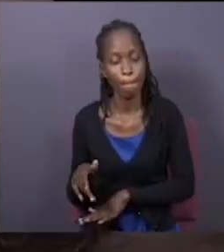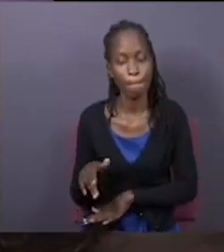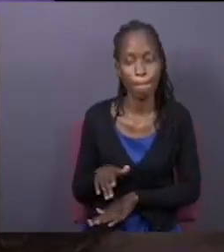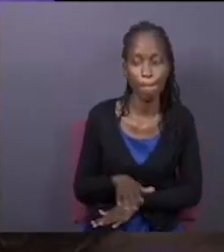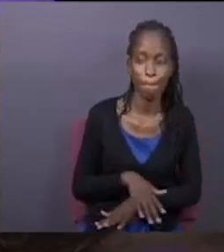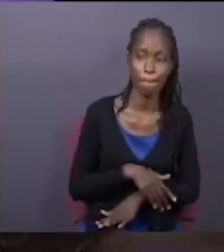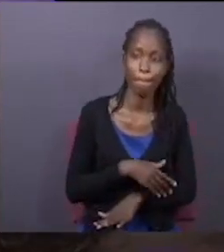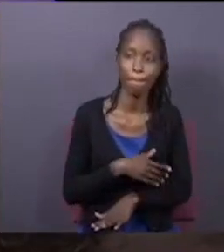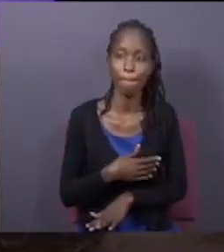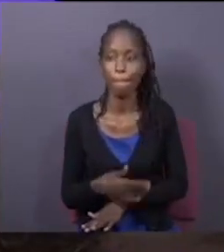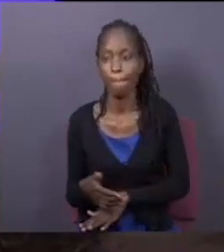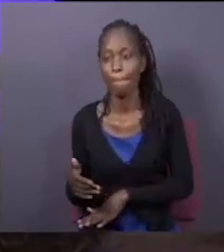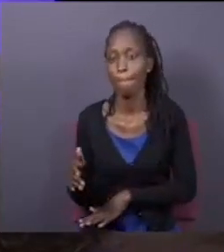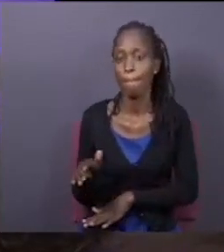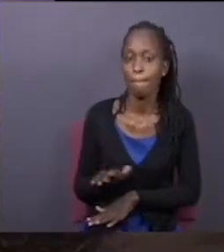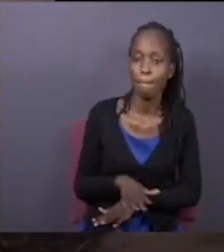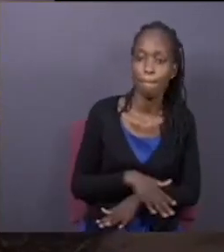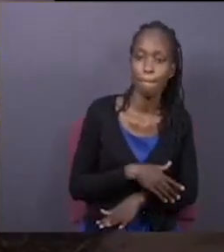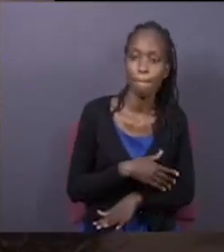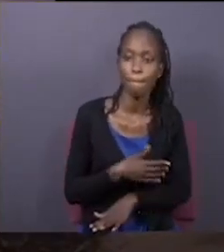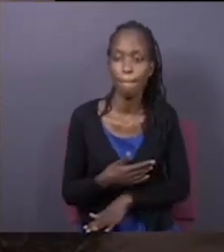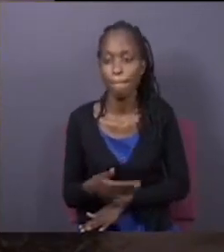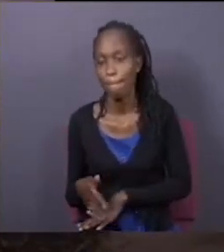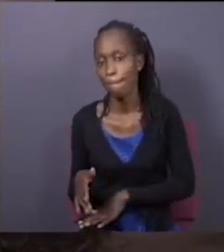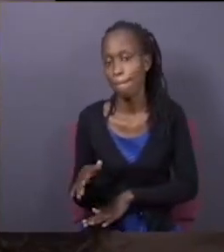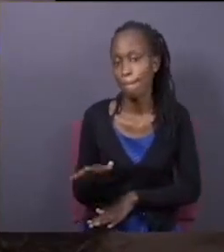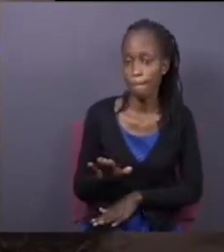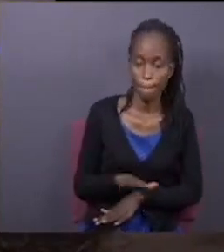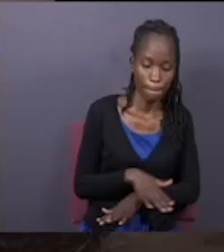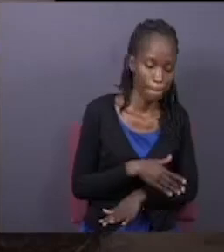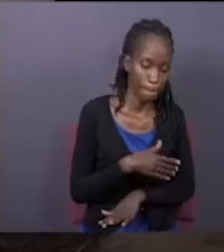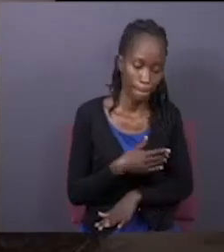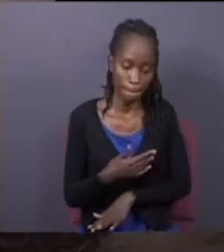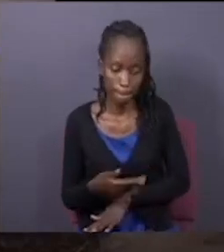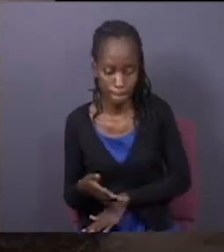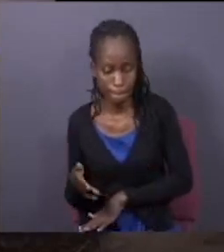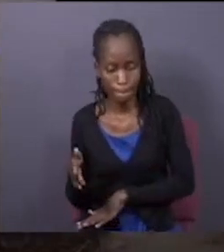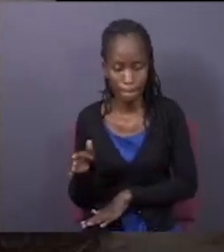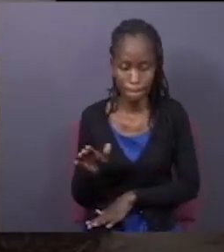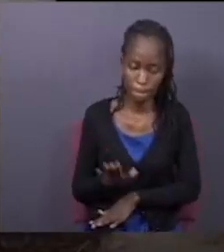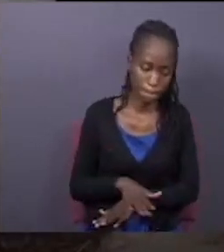He's given us. It cannot be taken away.